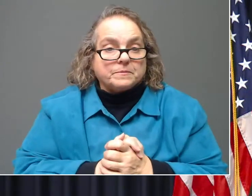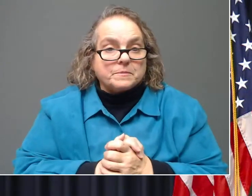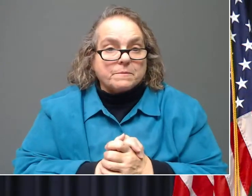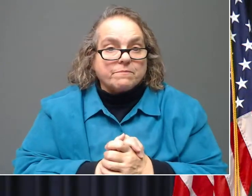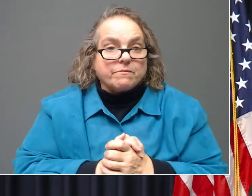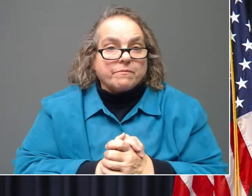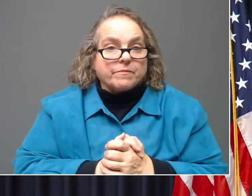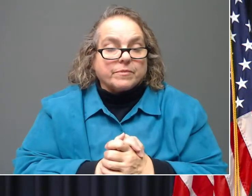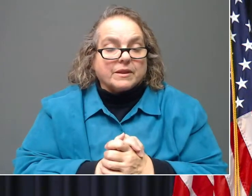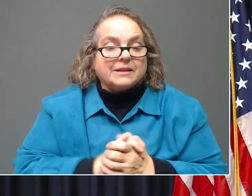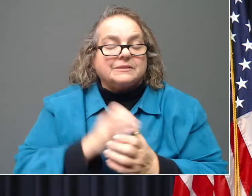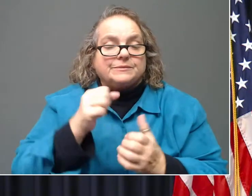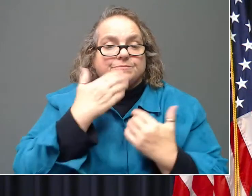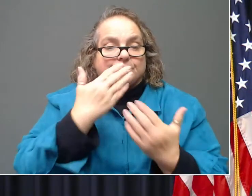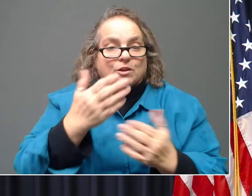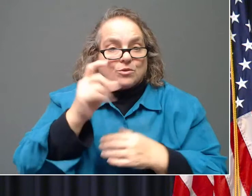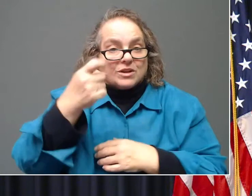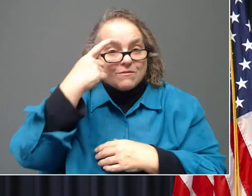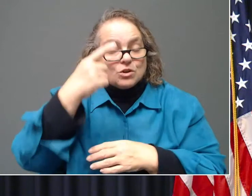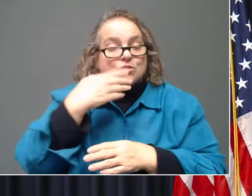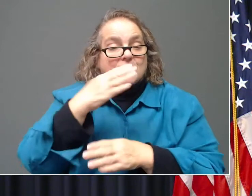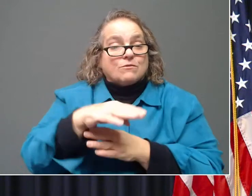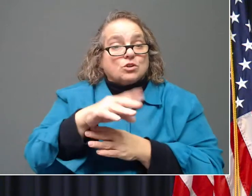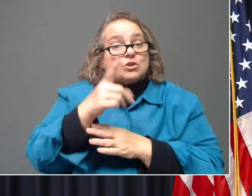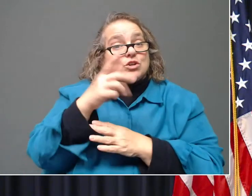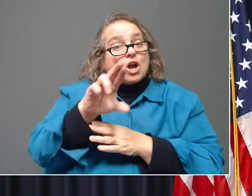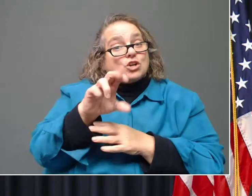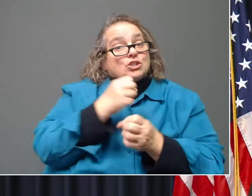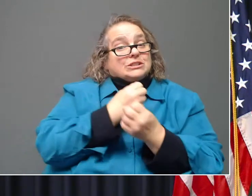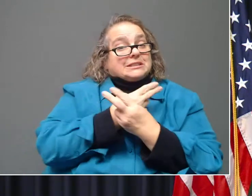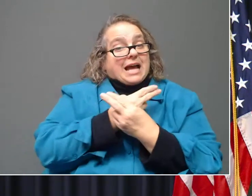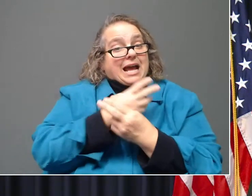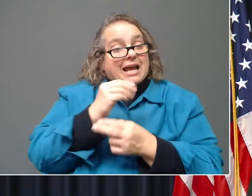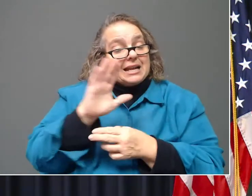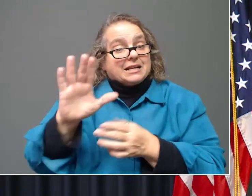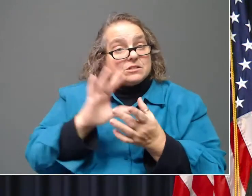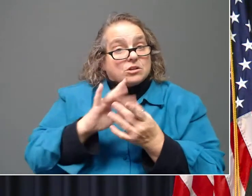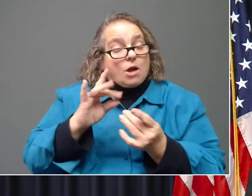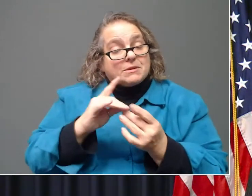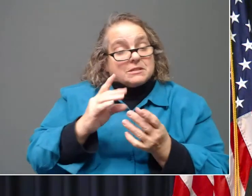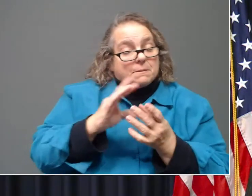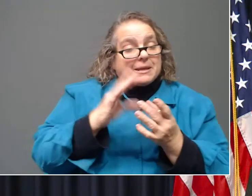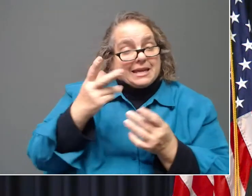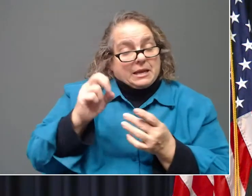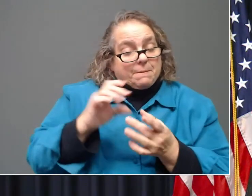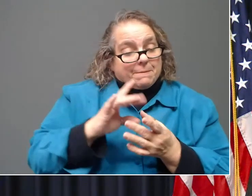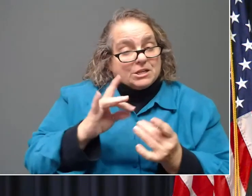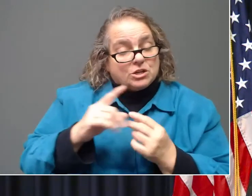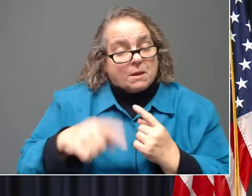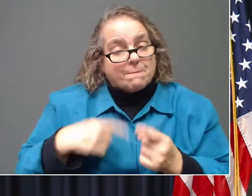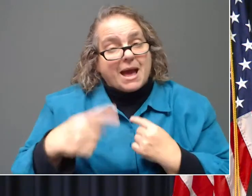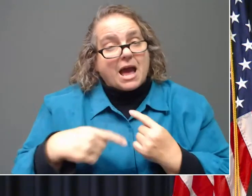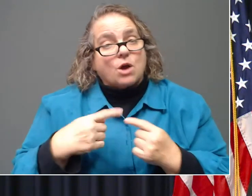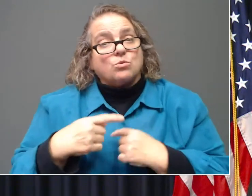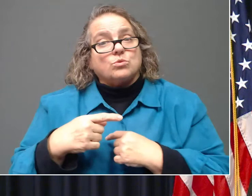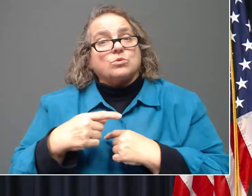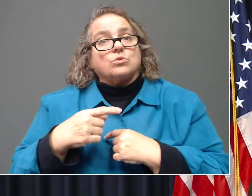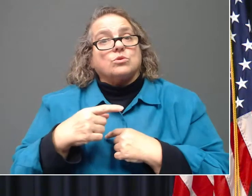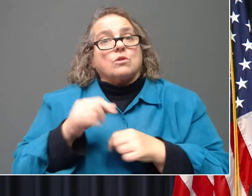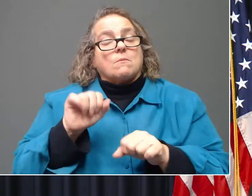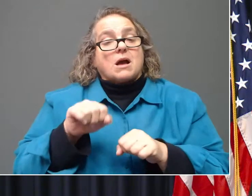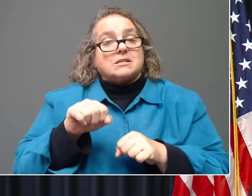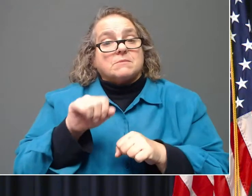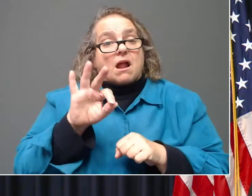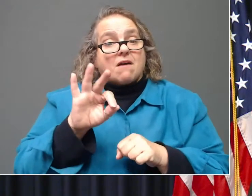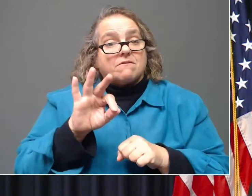Yes, thank you, Governor. Good afternoon. Dr. Stack in his comments mentioned about the possibility of